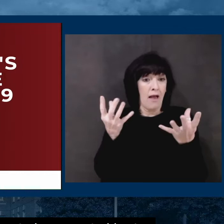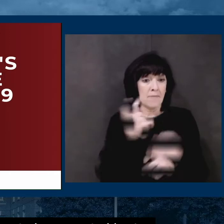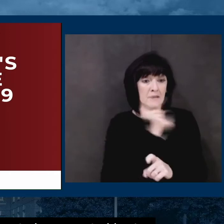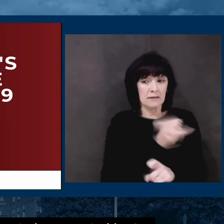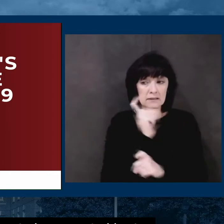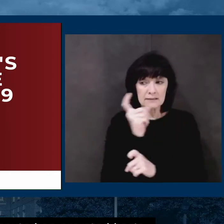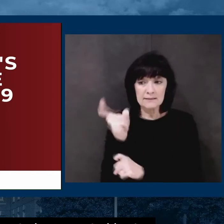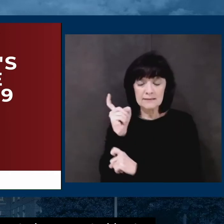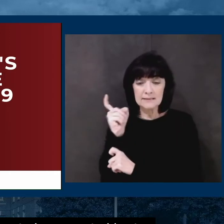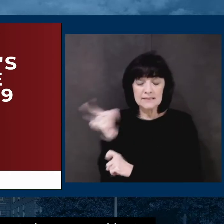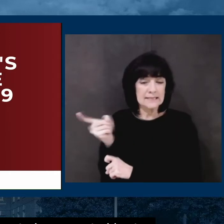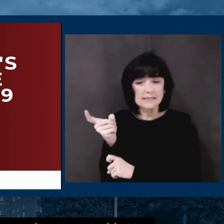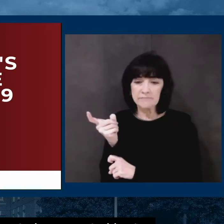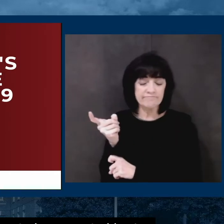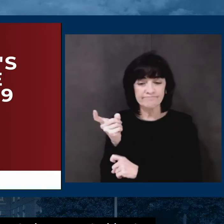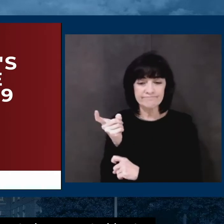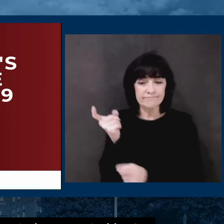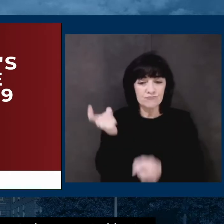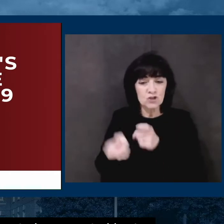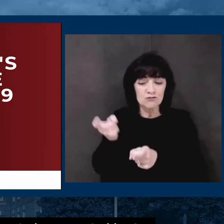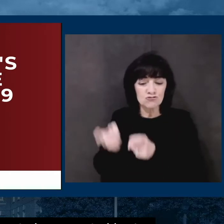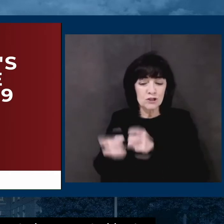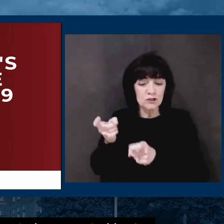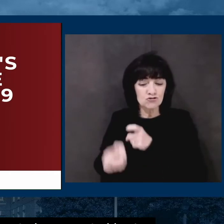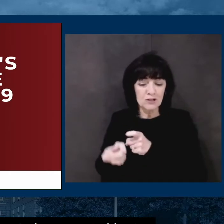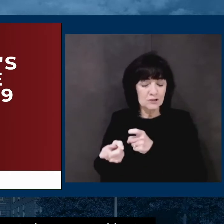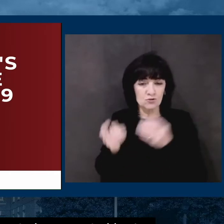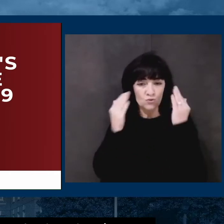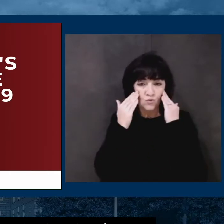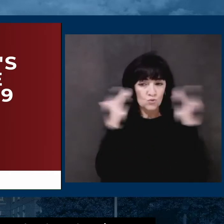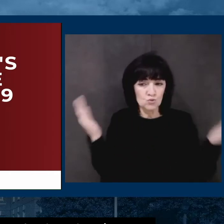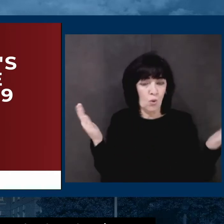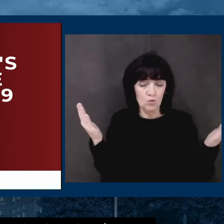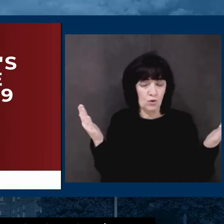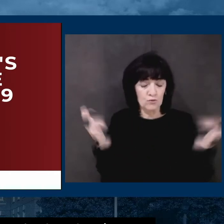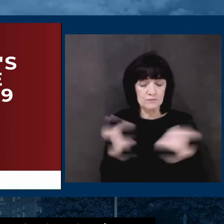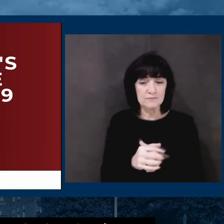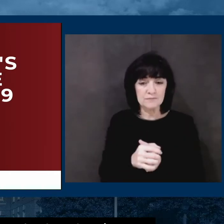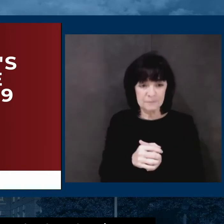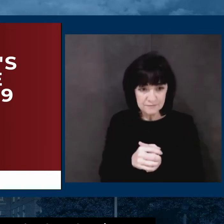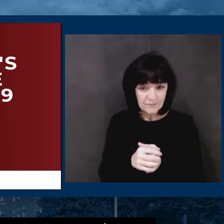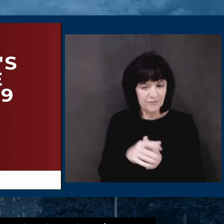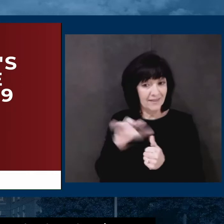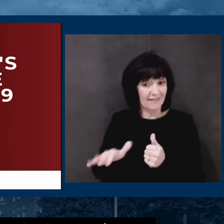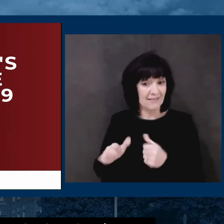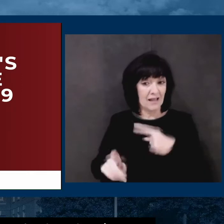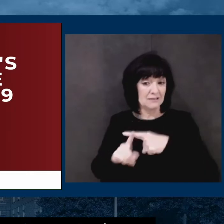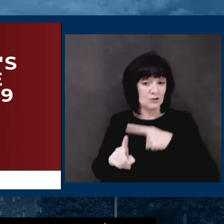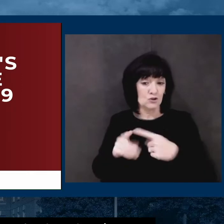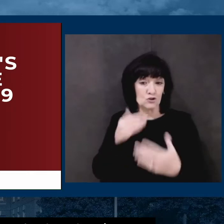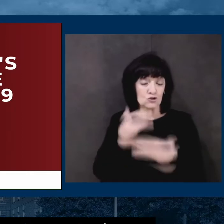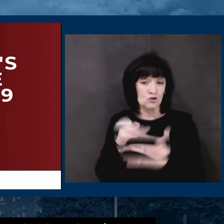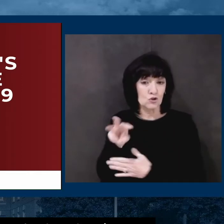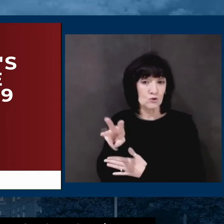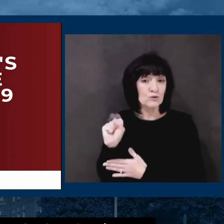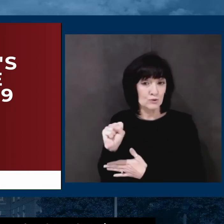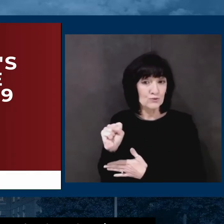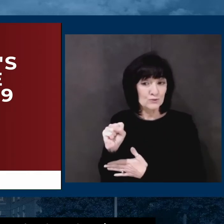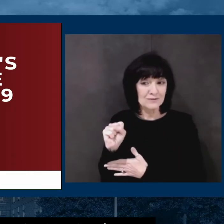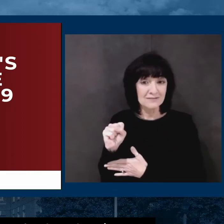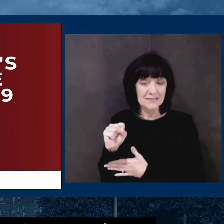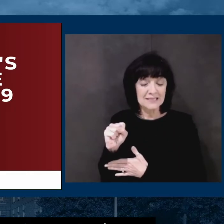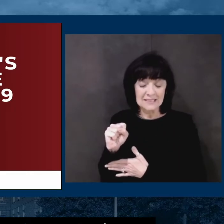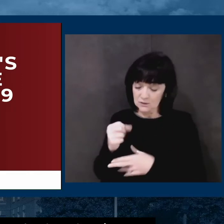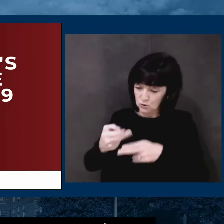Dr. Hong is going to talk a little bit about that. That's the good news. The cavalry's on our way. It's just over the horizon.